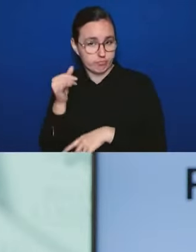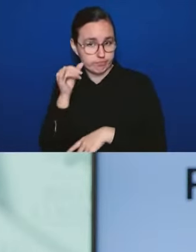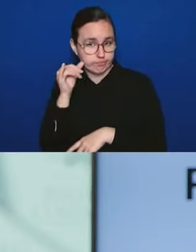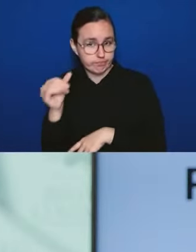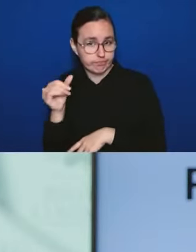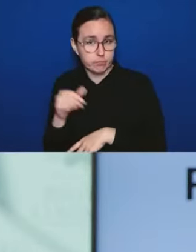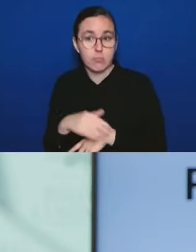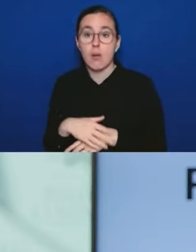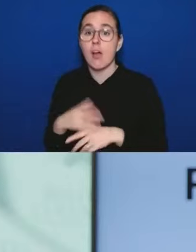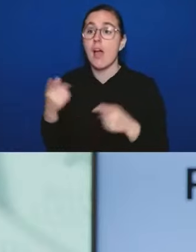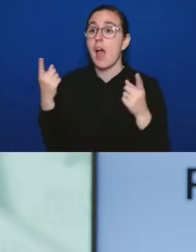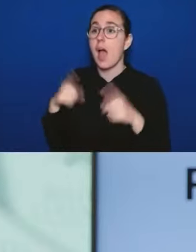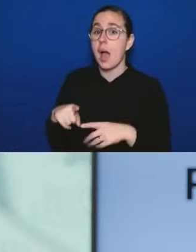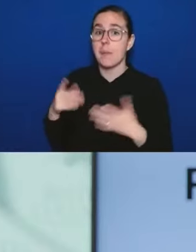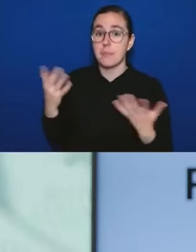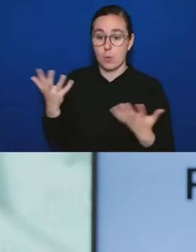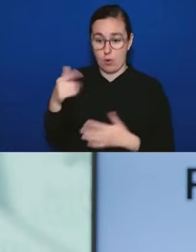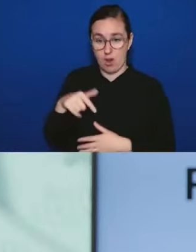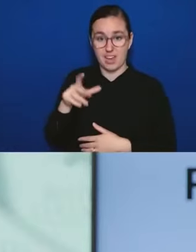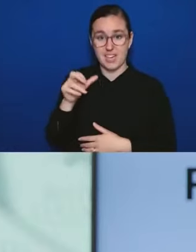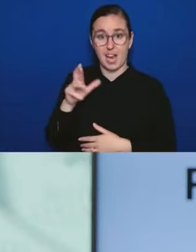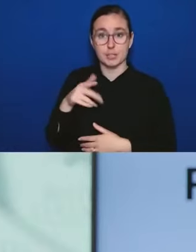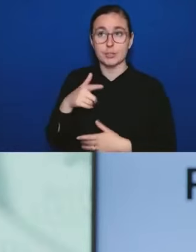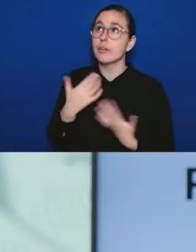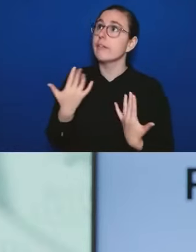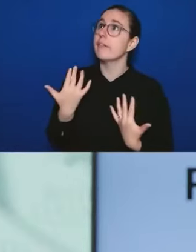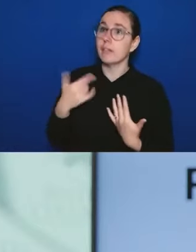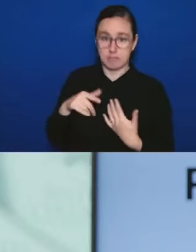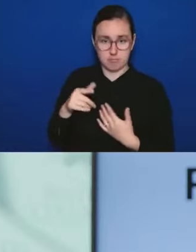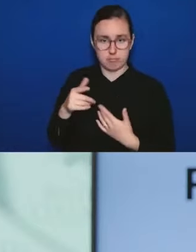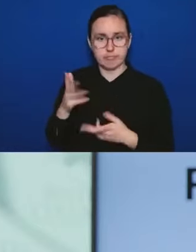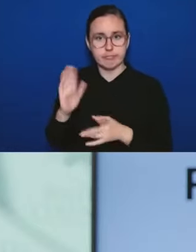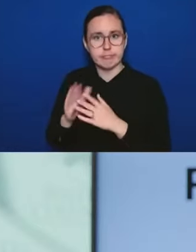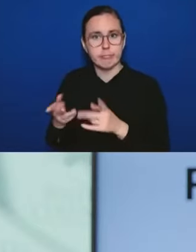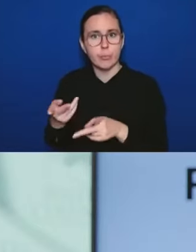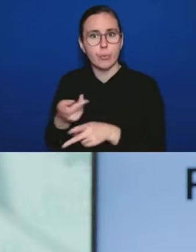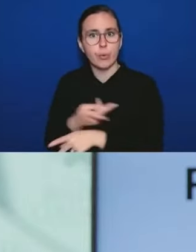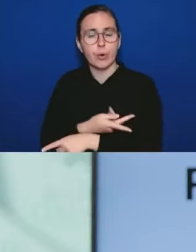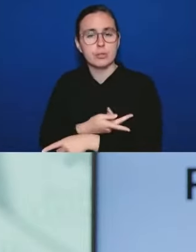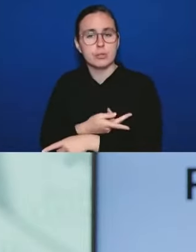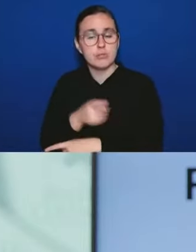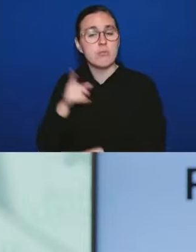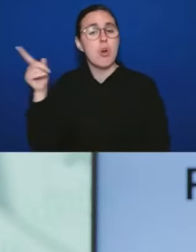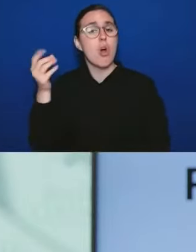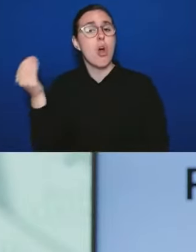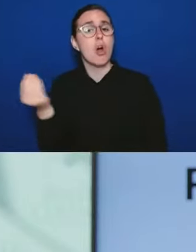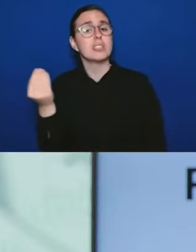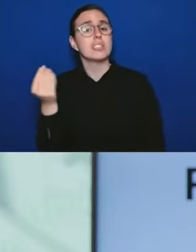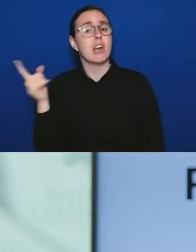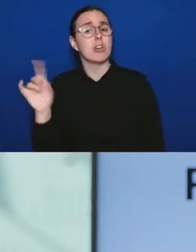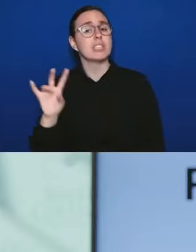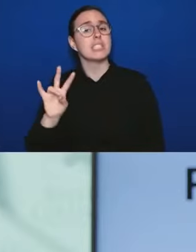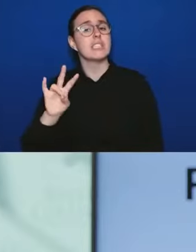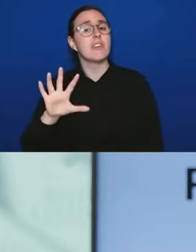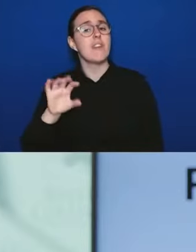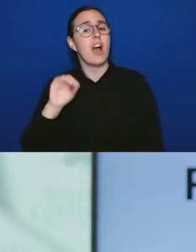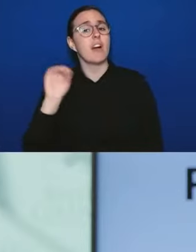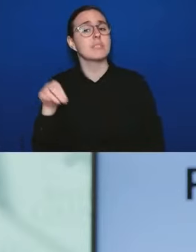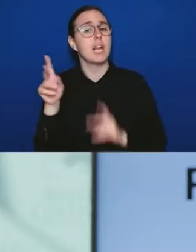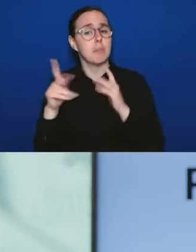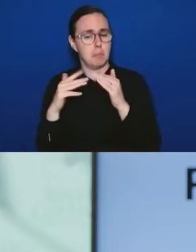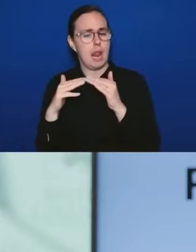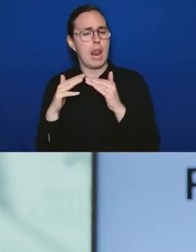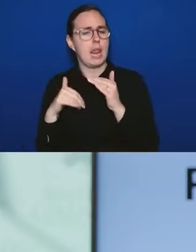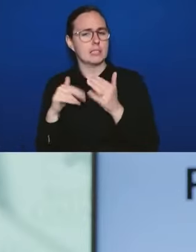anxiety. In comparison, in Ontario, about 75% of people are able to get in 2 weeks or less. In